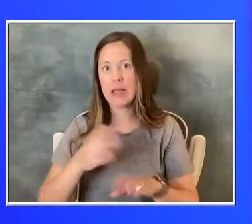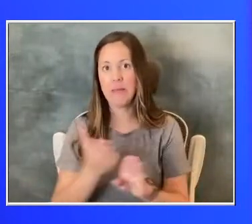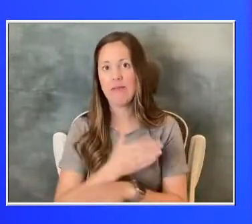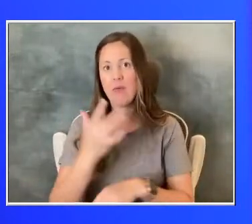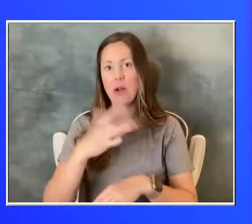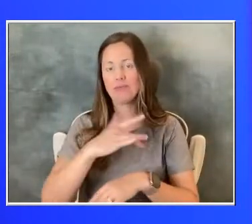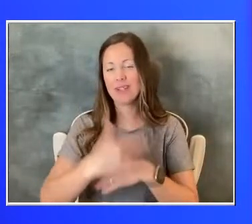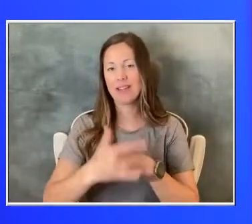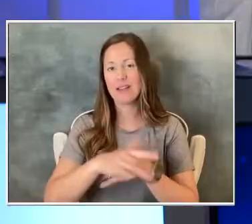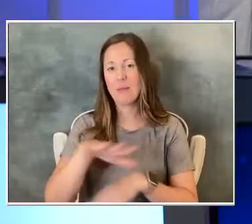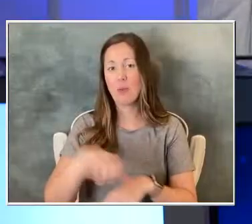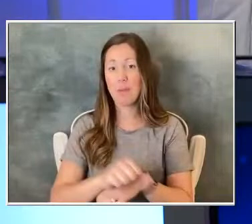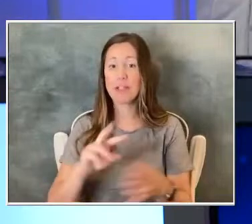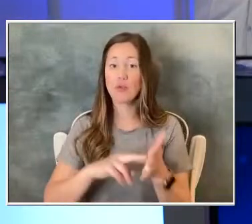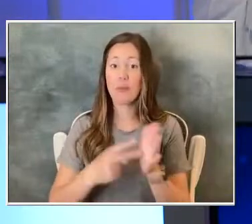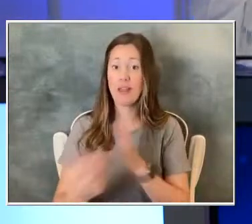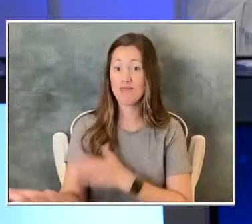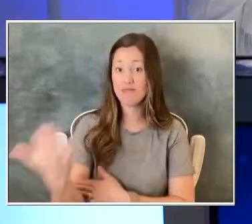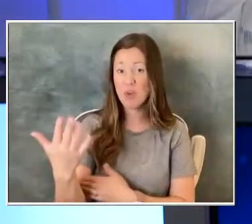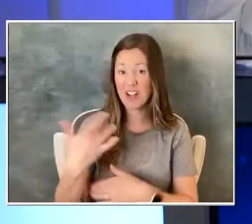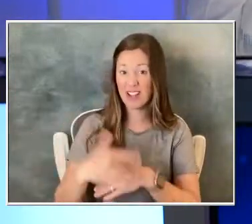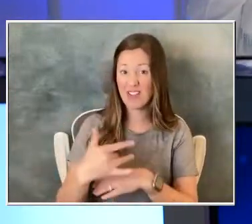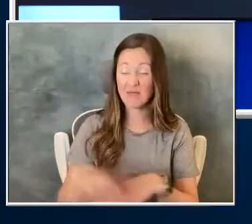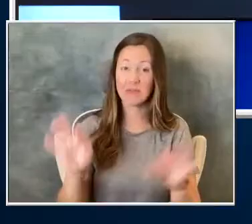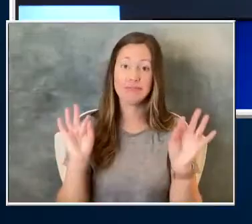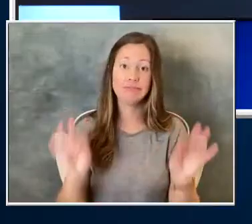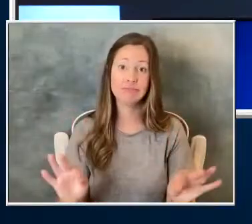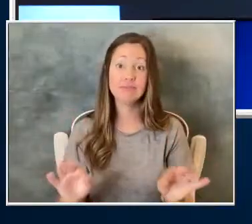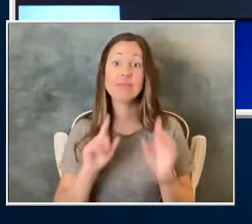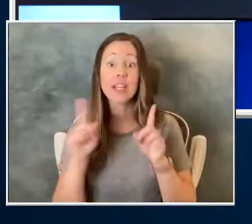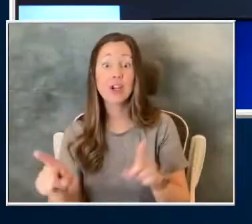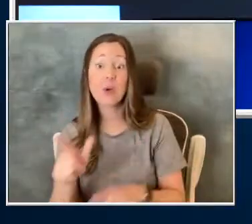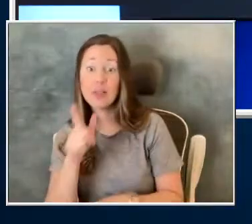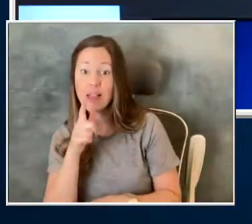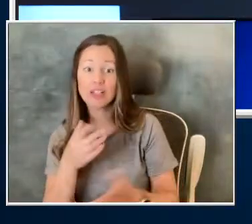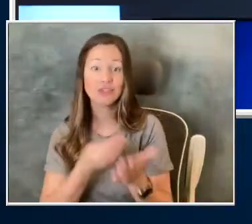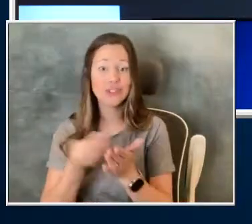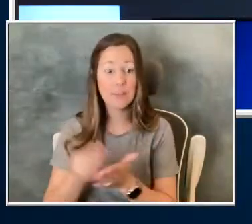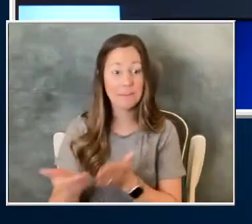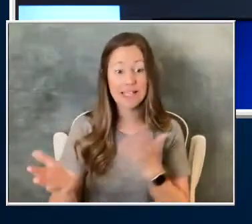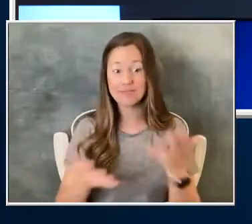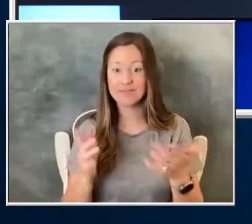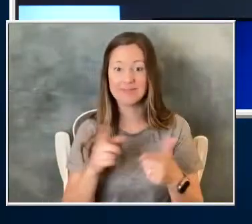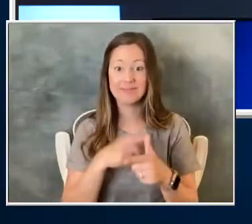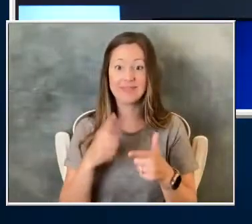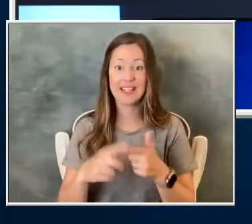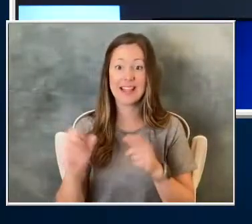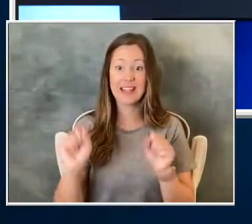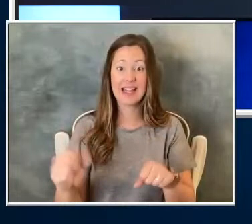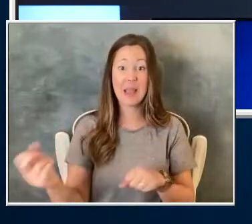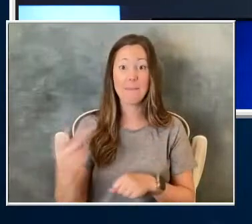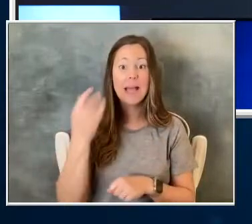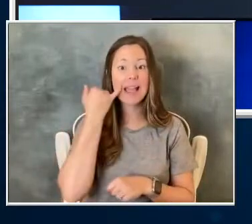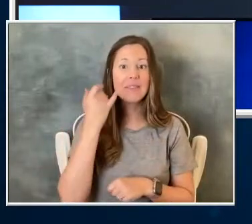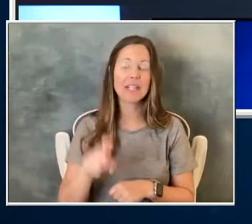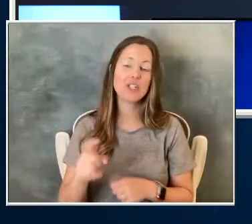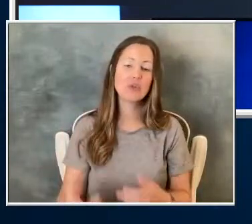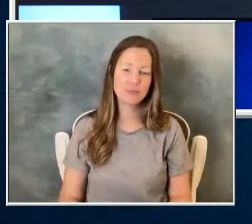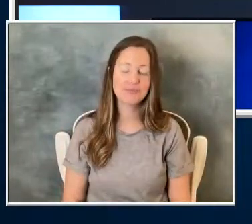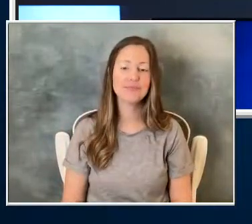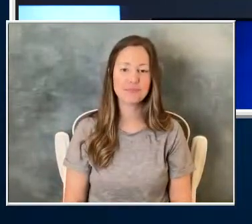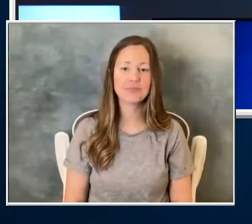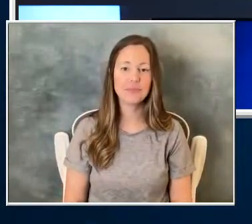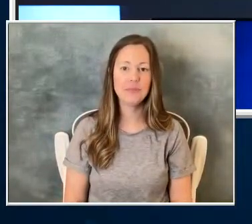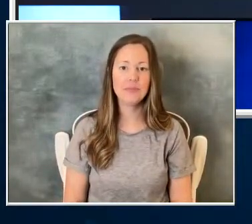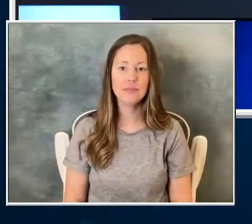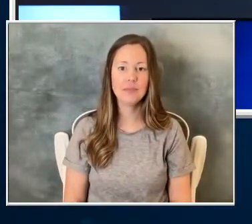earlier in the day, the better. Well, it's perfect. That's what I'm saying. They can go grab lunch, go shopping, do all the things, and then they can come back if they need to. So I guess the big question for me is, how do I